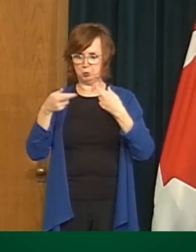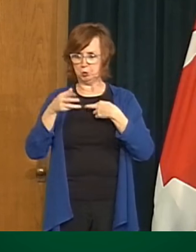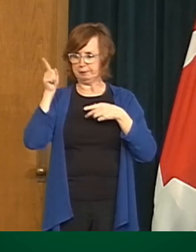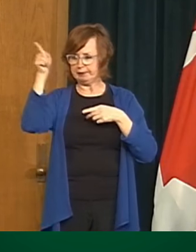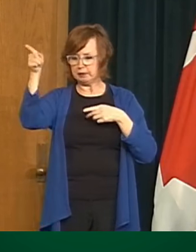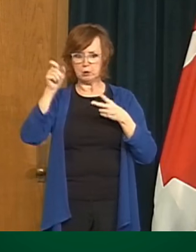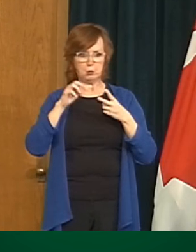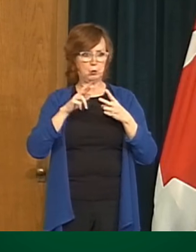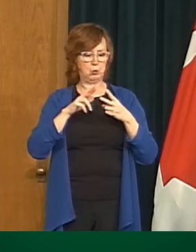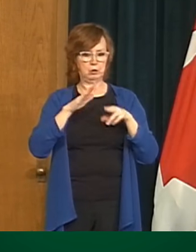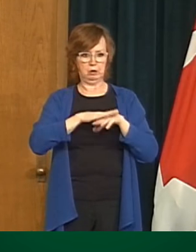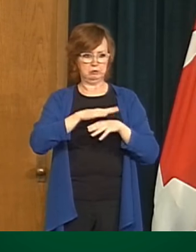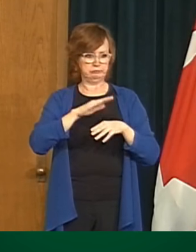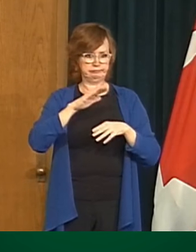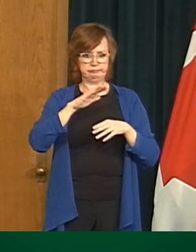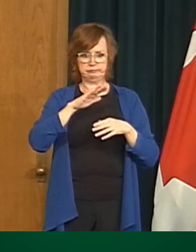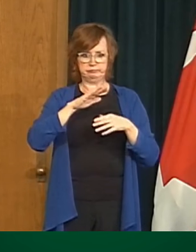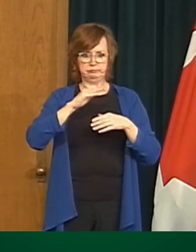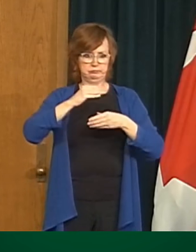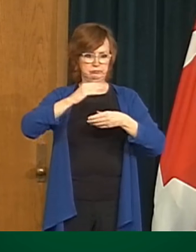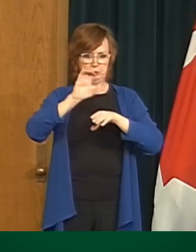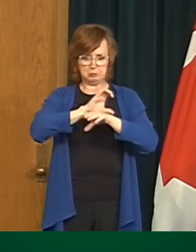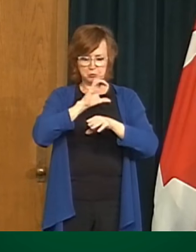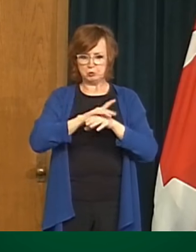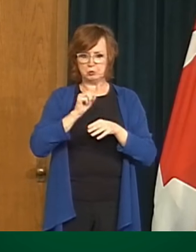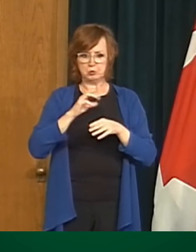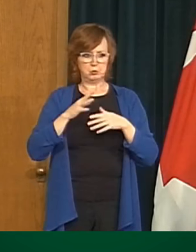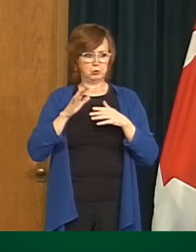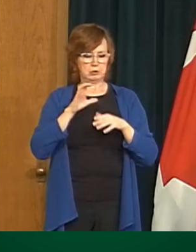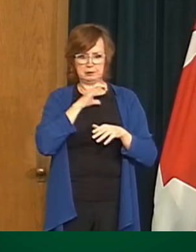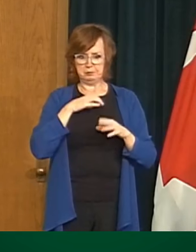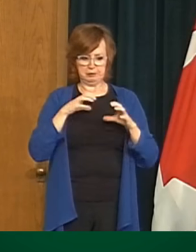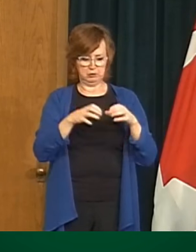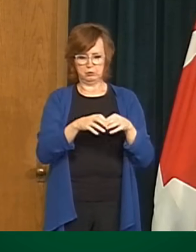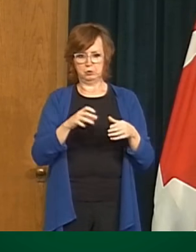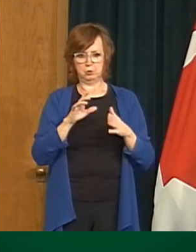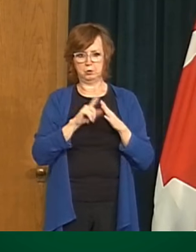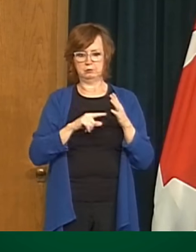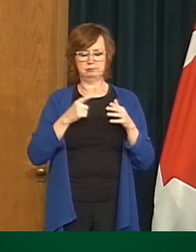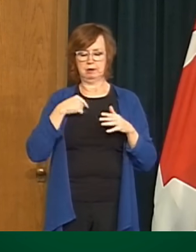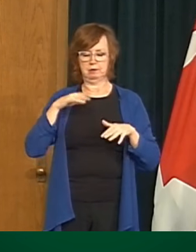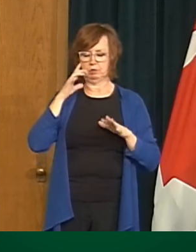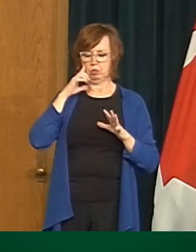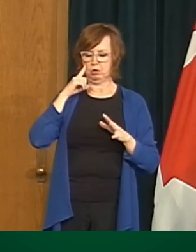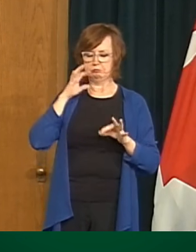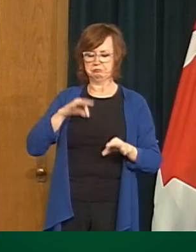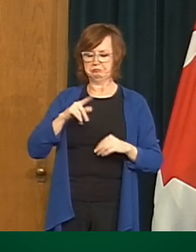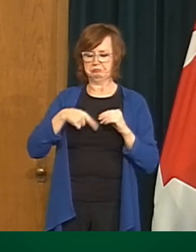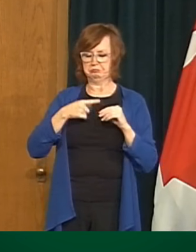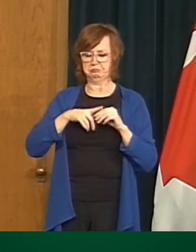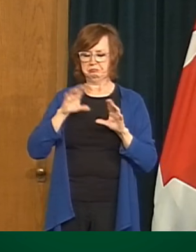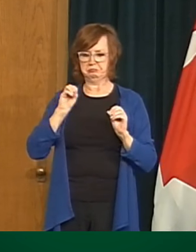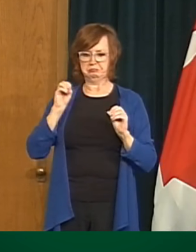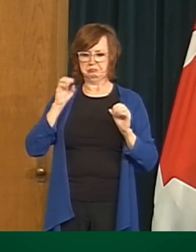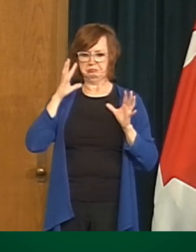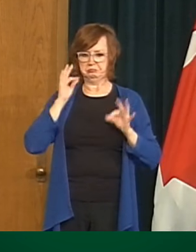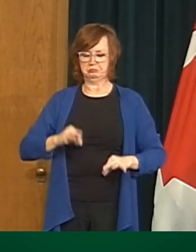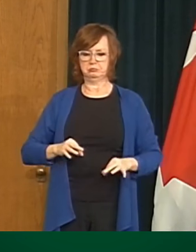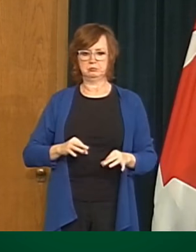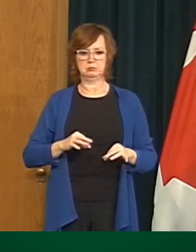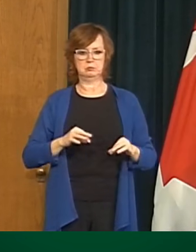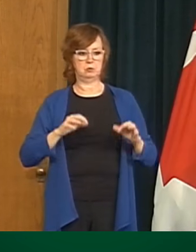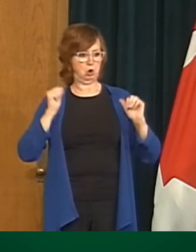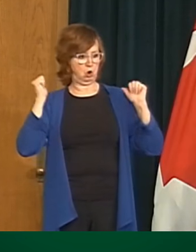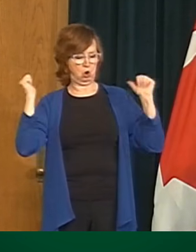given that degree of thought as to whether we would be recalling the legislature. As you know, all parties agreed to